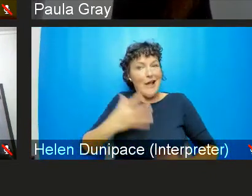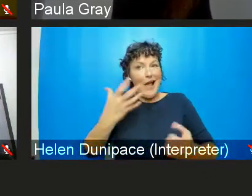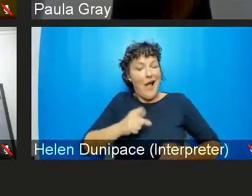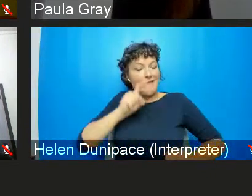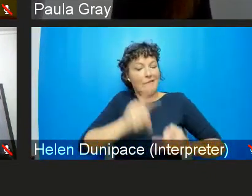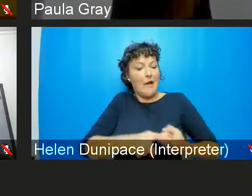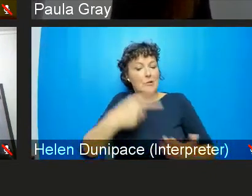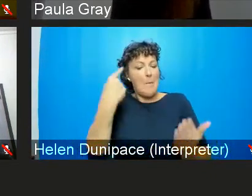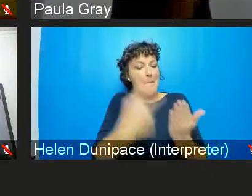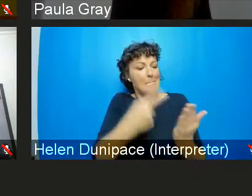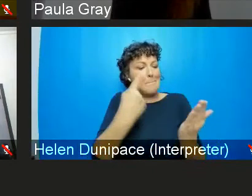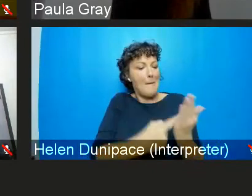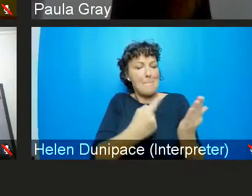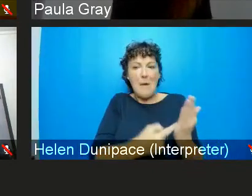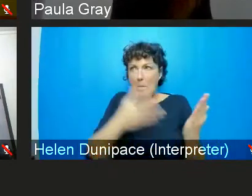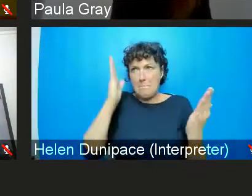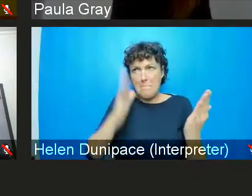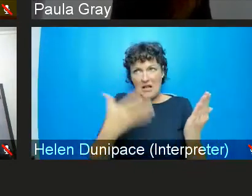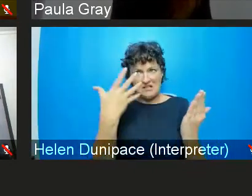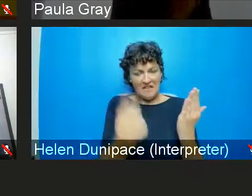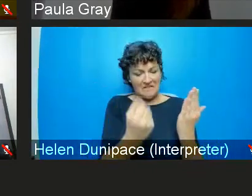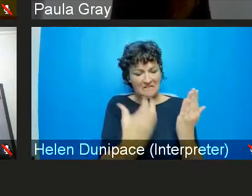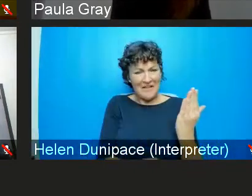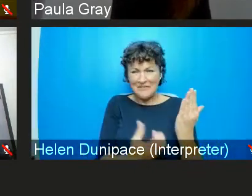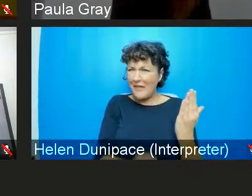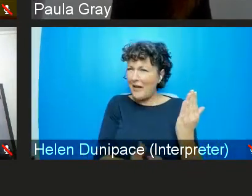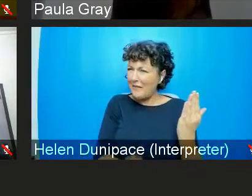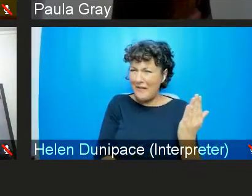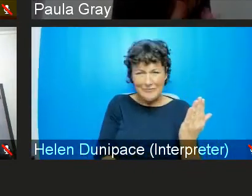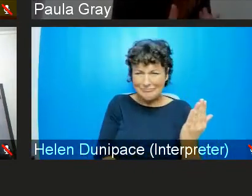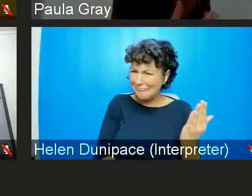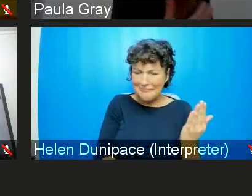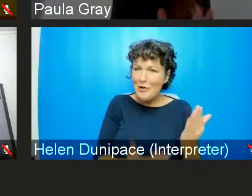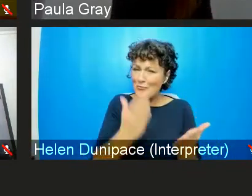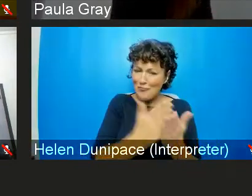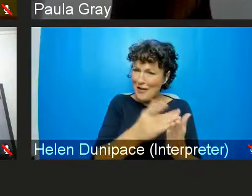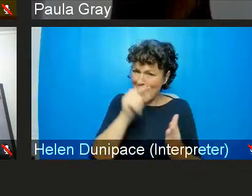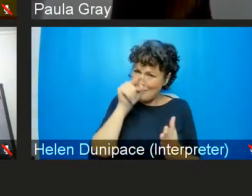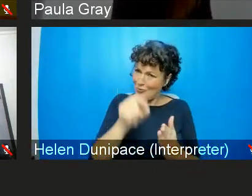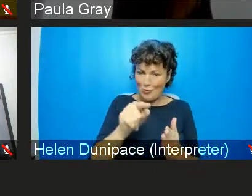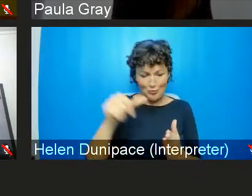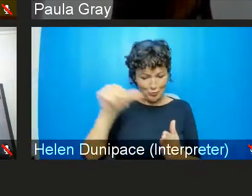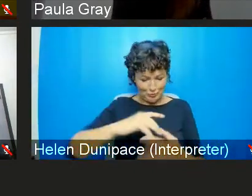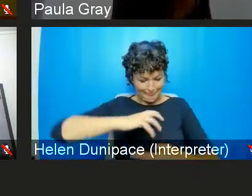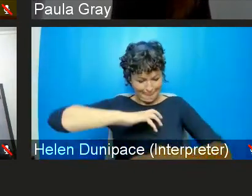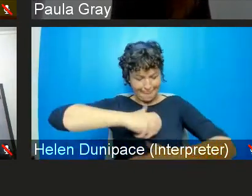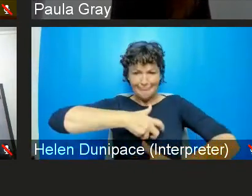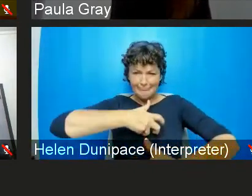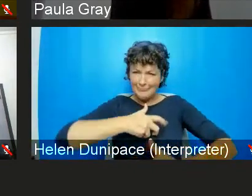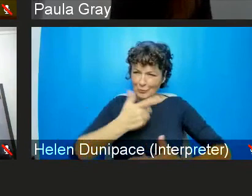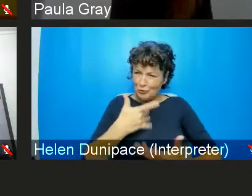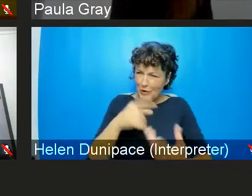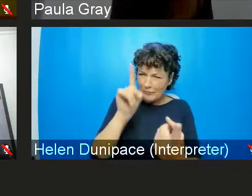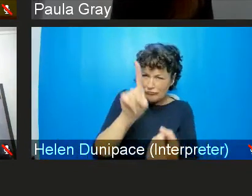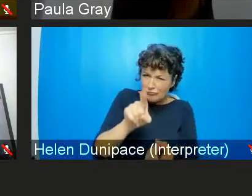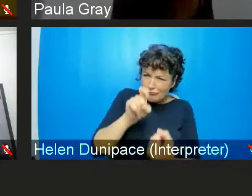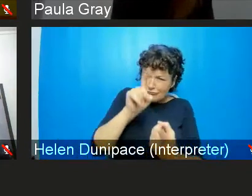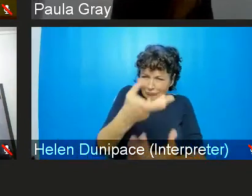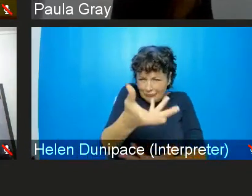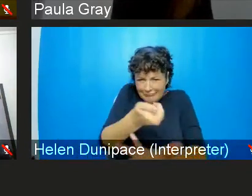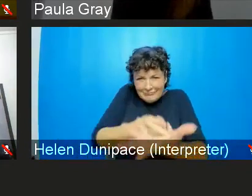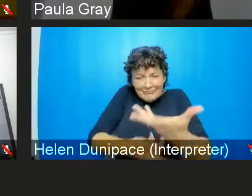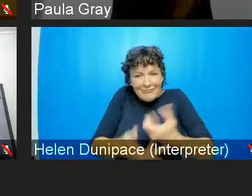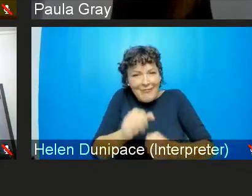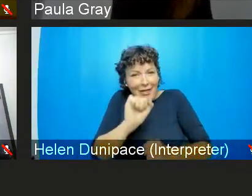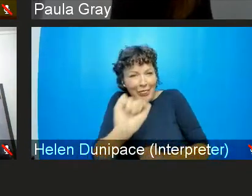must respond to, and it's about drawing out the skills that somebody and the ability, the aptitude of the individual. There's obviously